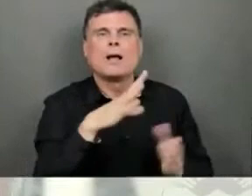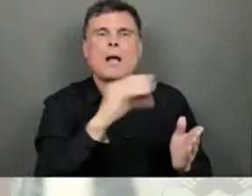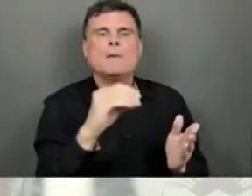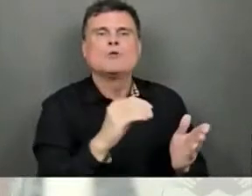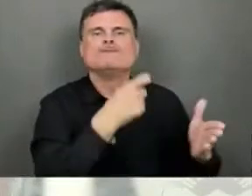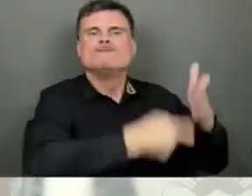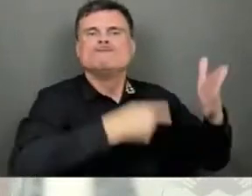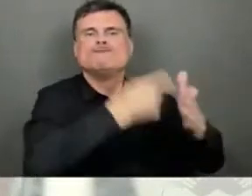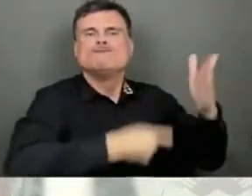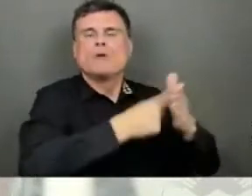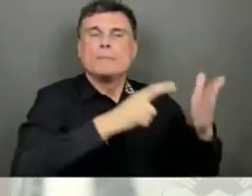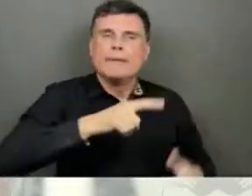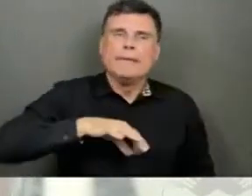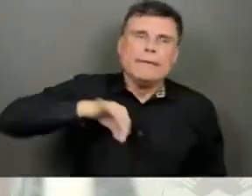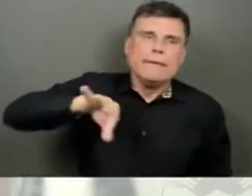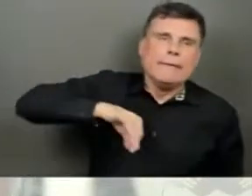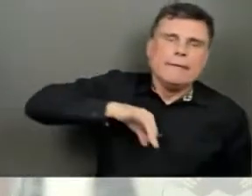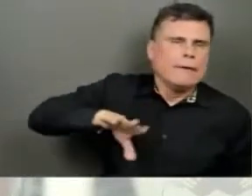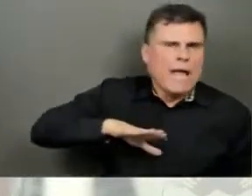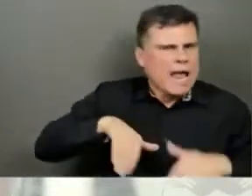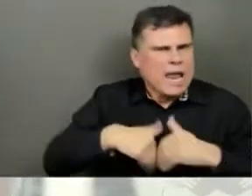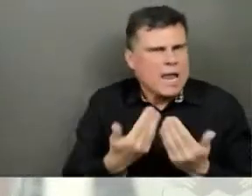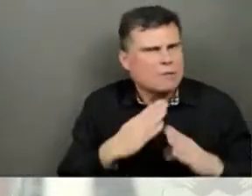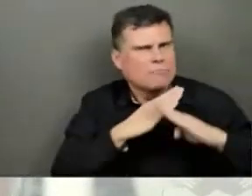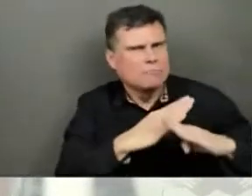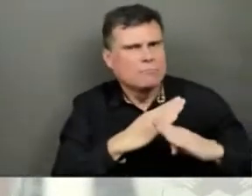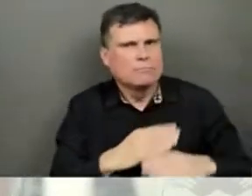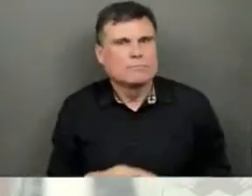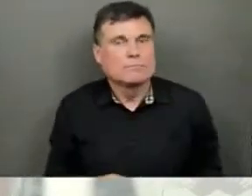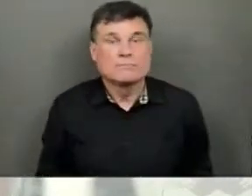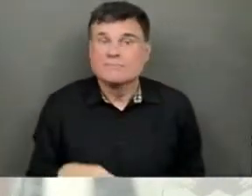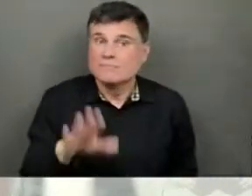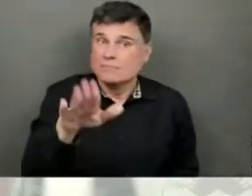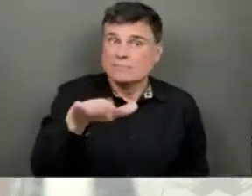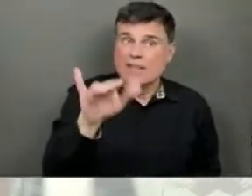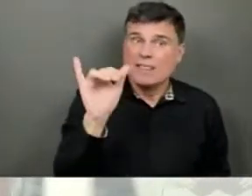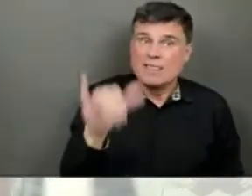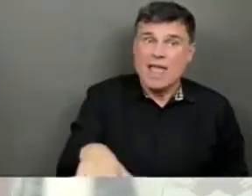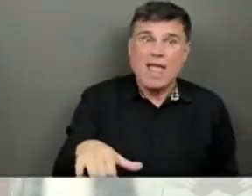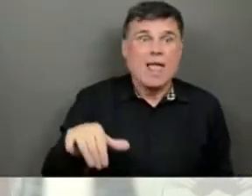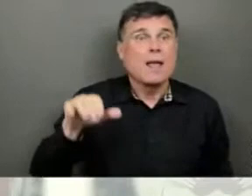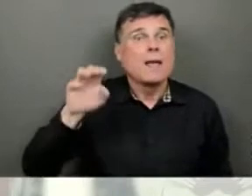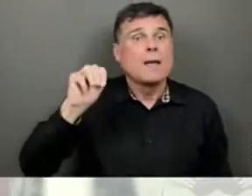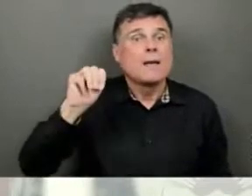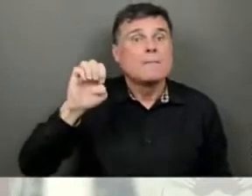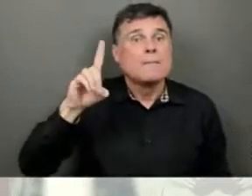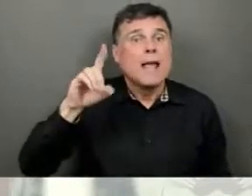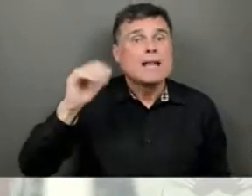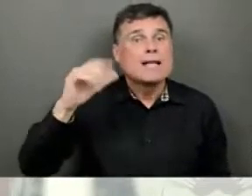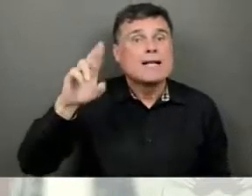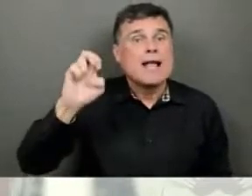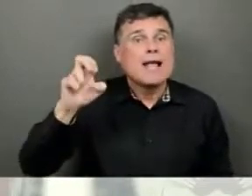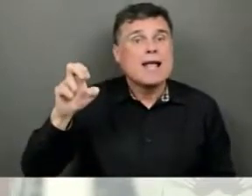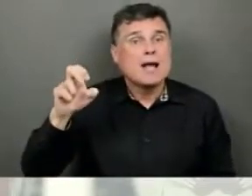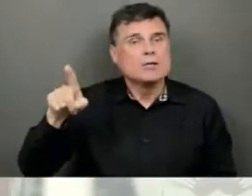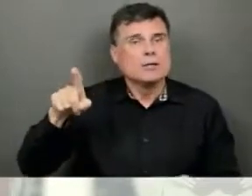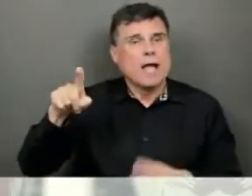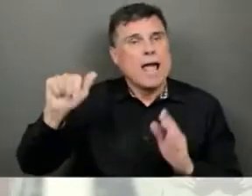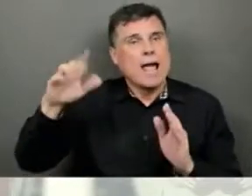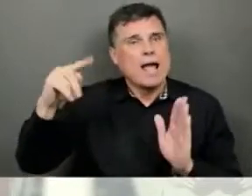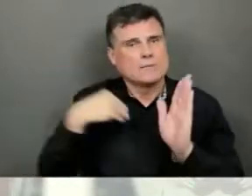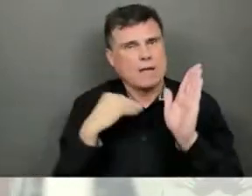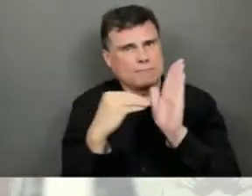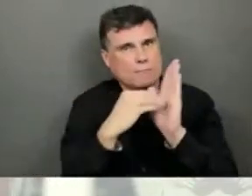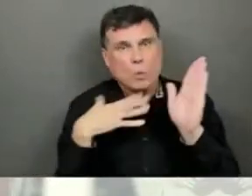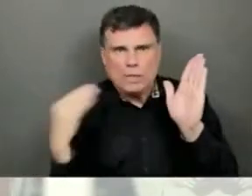private operators? Enforcing the Medicare Protection Act, which we changed. We brought in provisions of the Medicare Protection Act